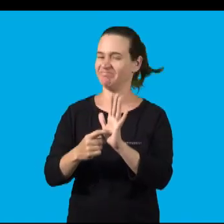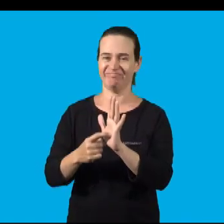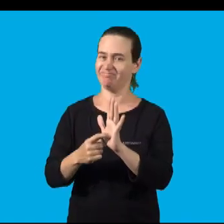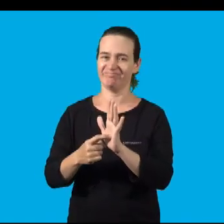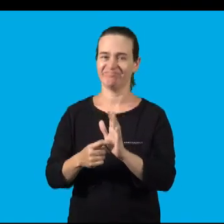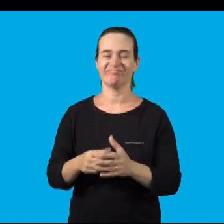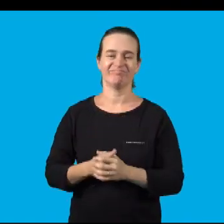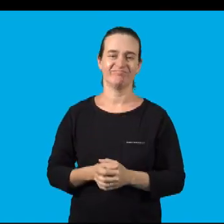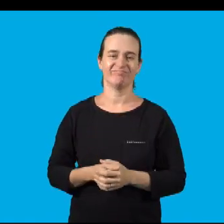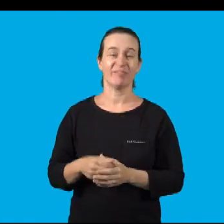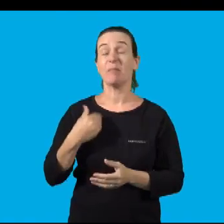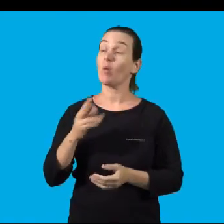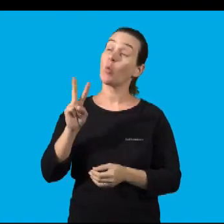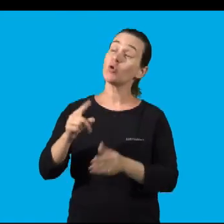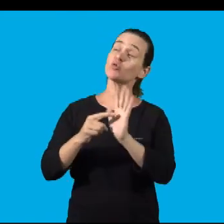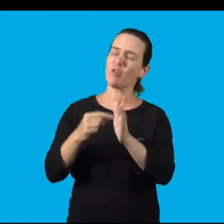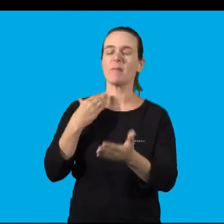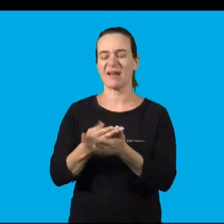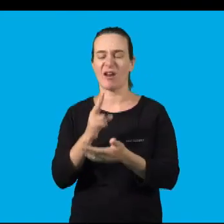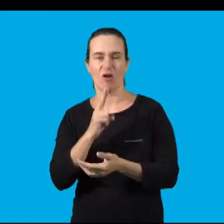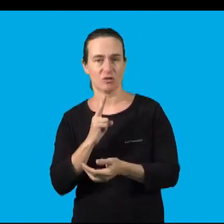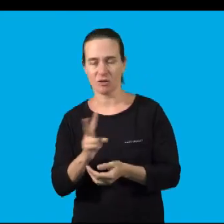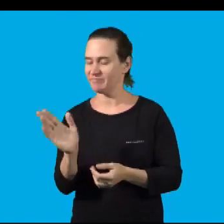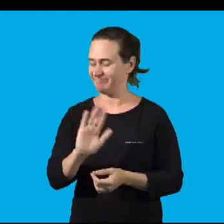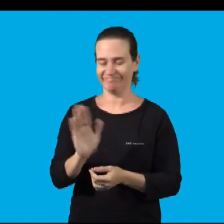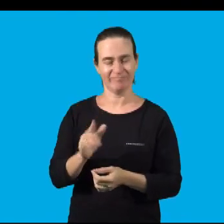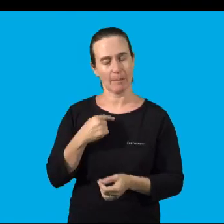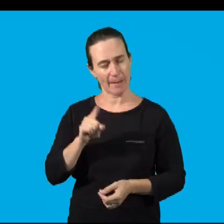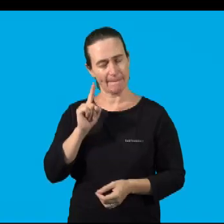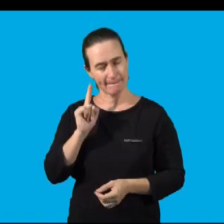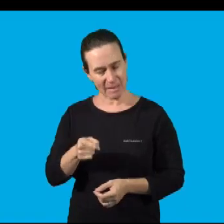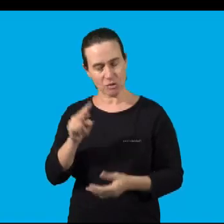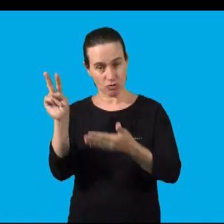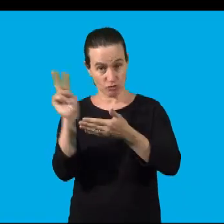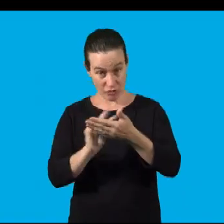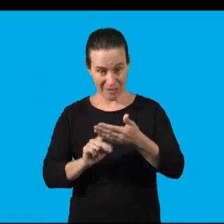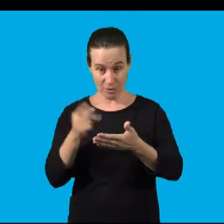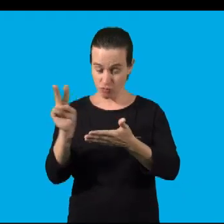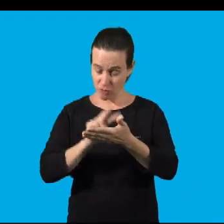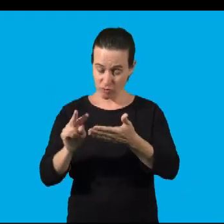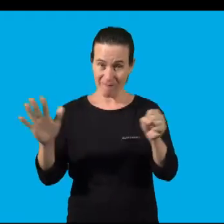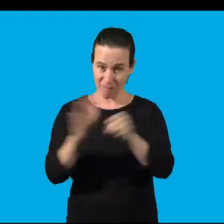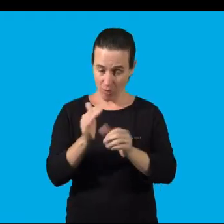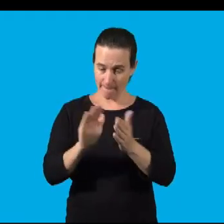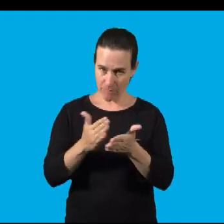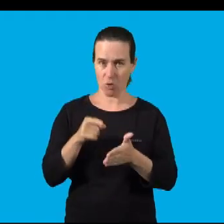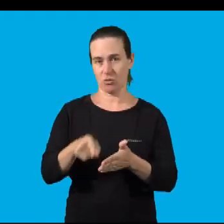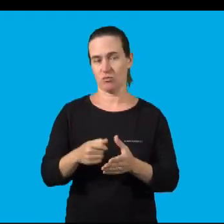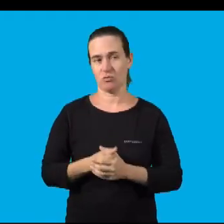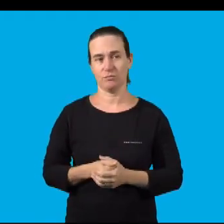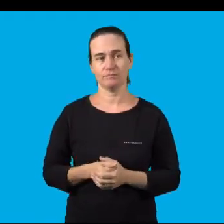that you can just by watching the film answer the contextual questions. You have to read the play very